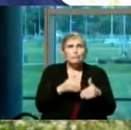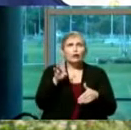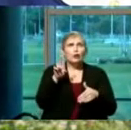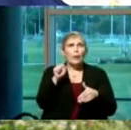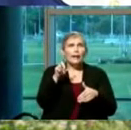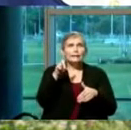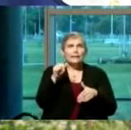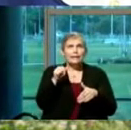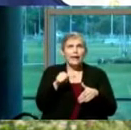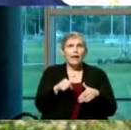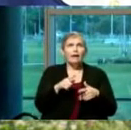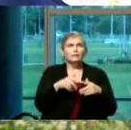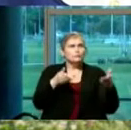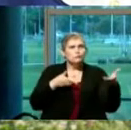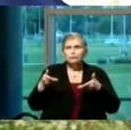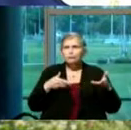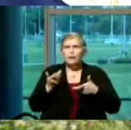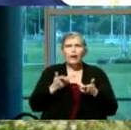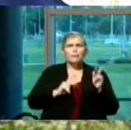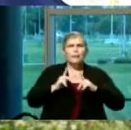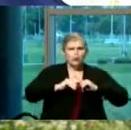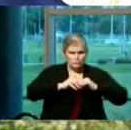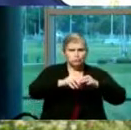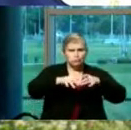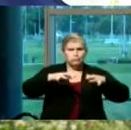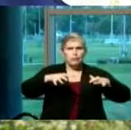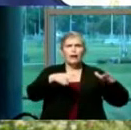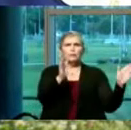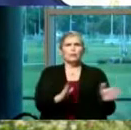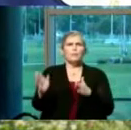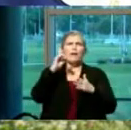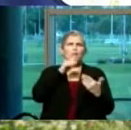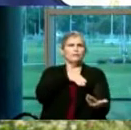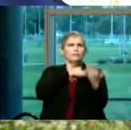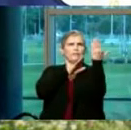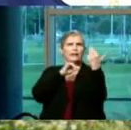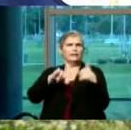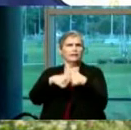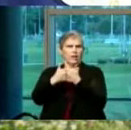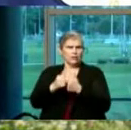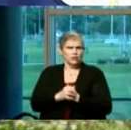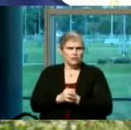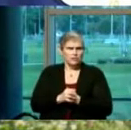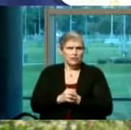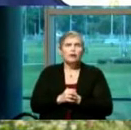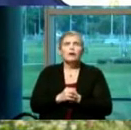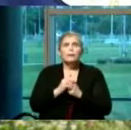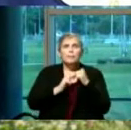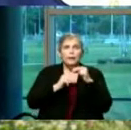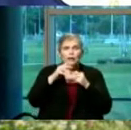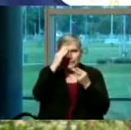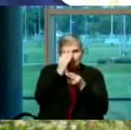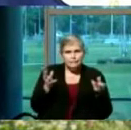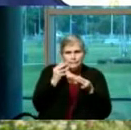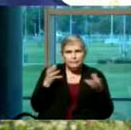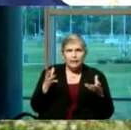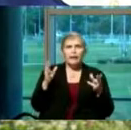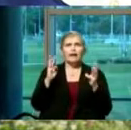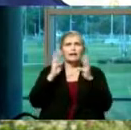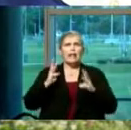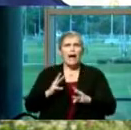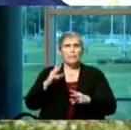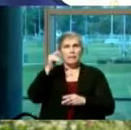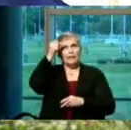the department and the industry and our stakeholders for the changes ahead. By building climate literacy across USDA and